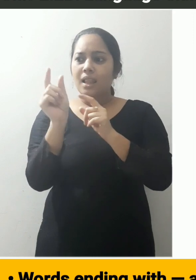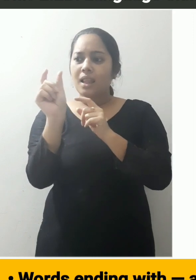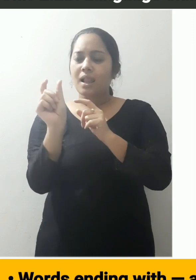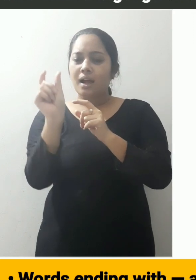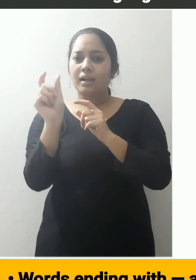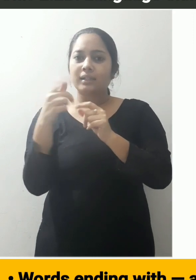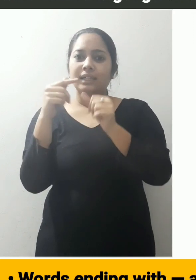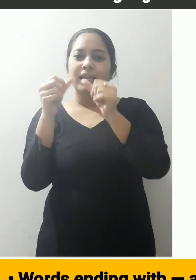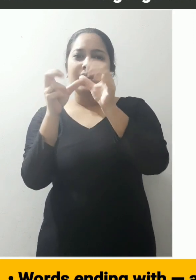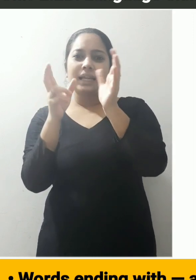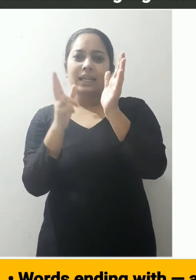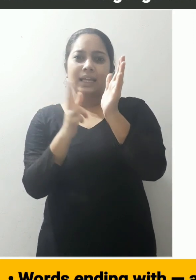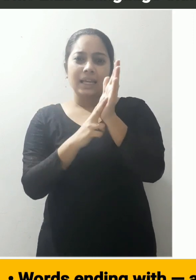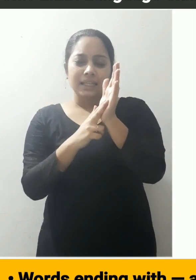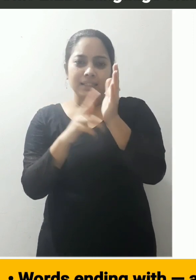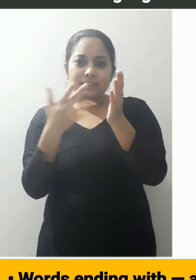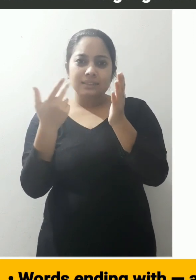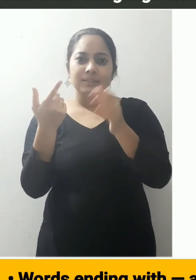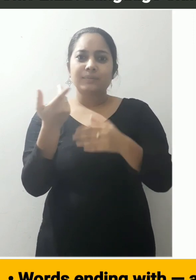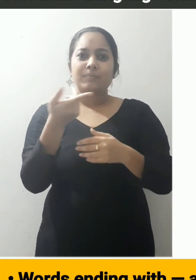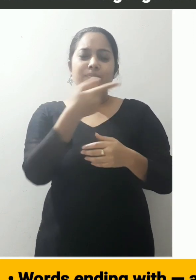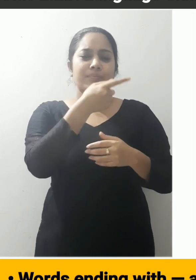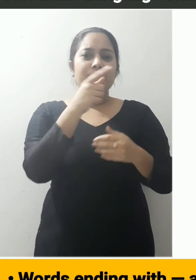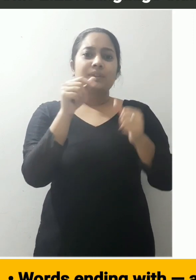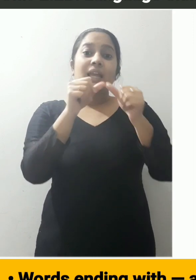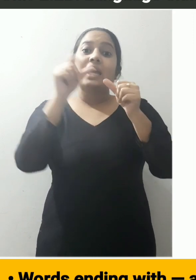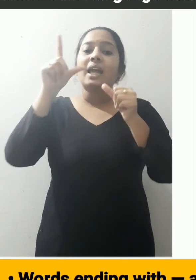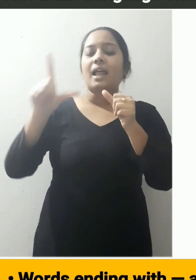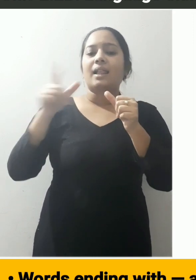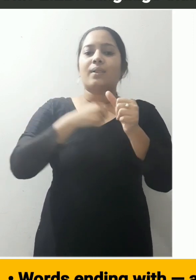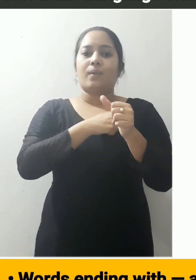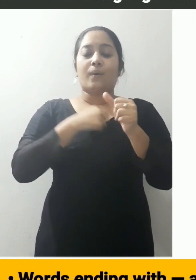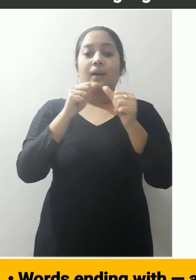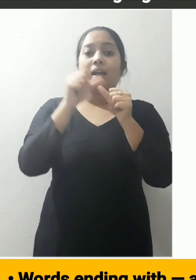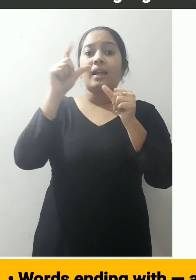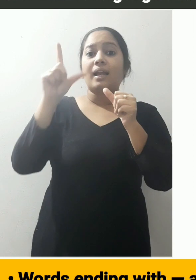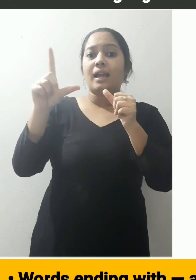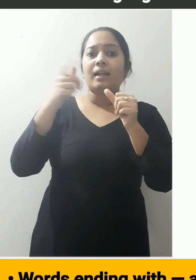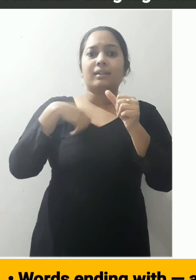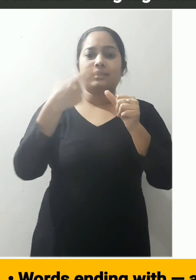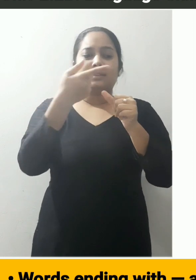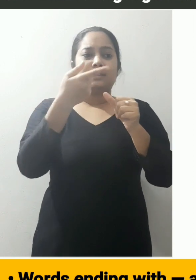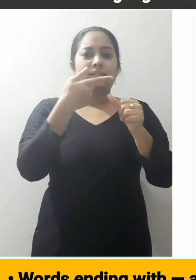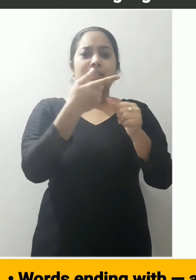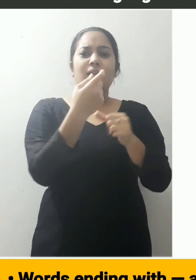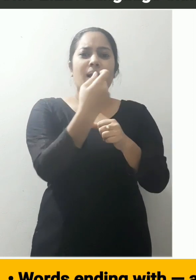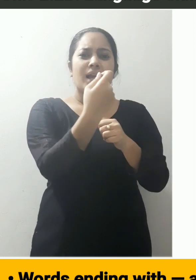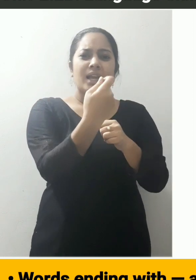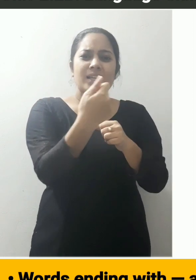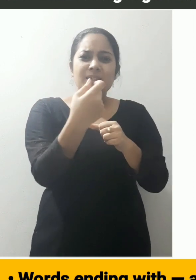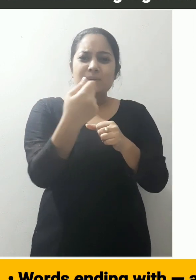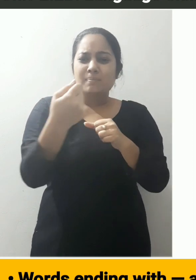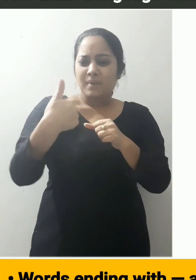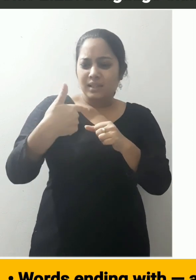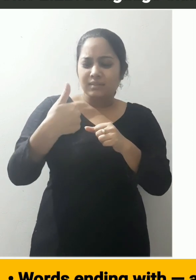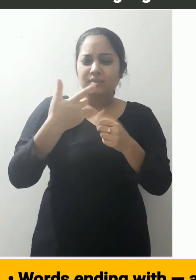Example: it's critical for me to know the exact details of the expense, ma'am. Only then can